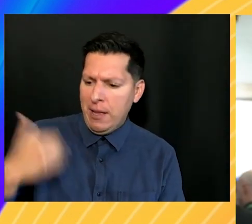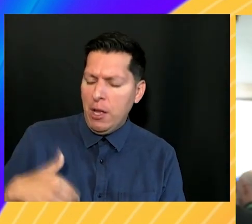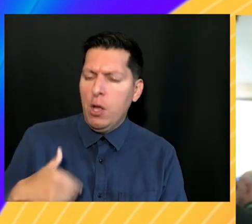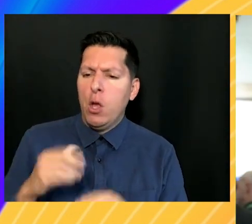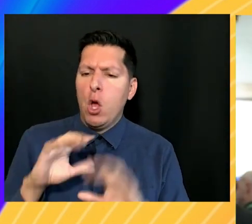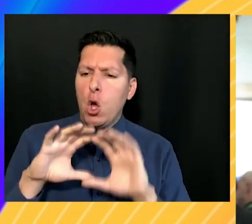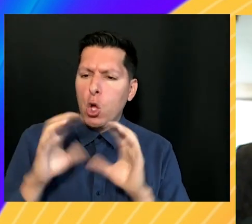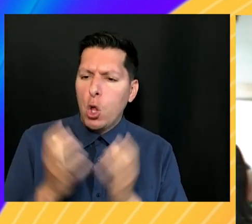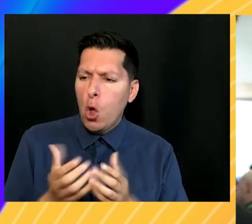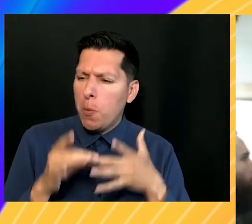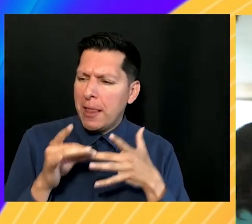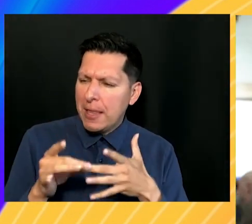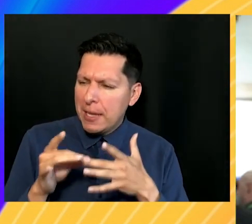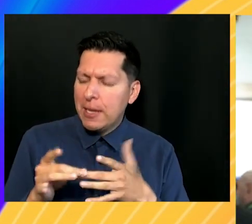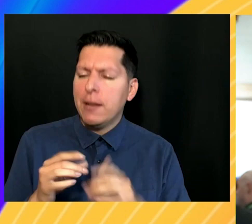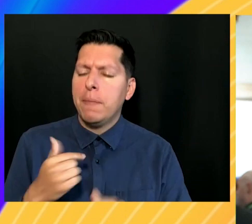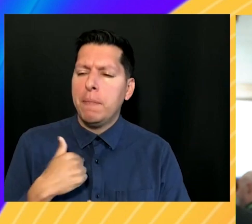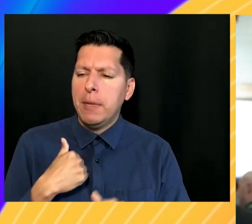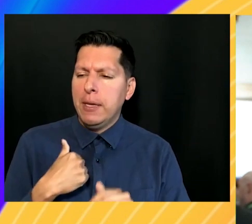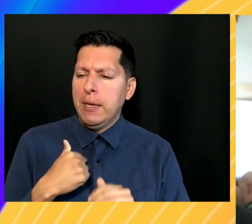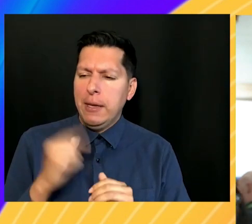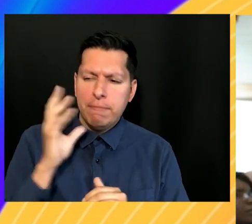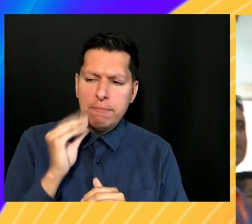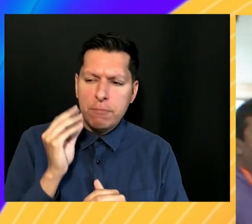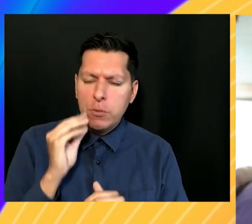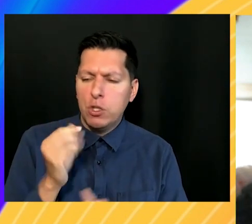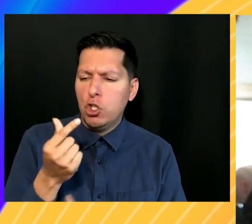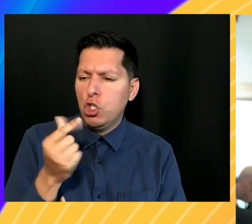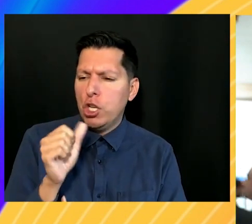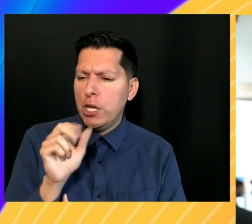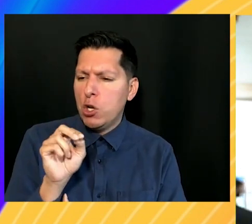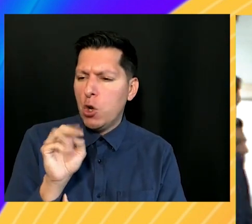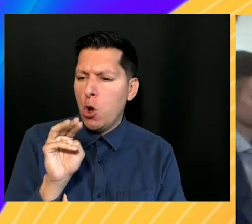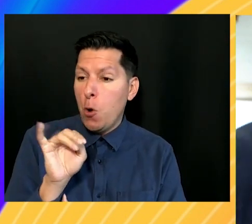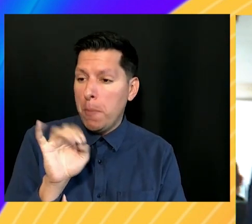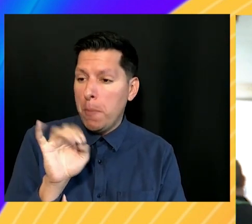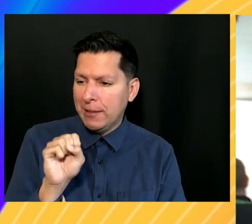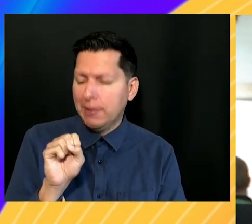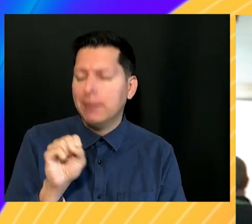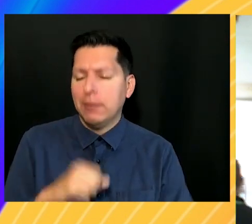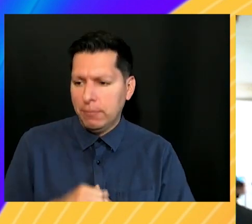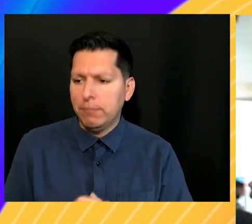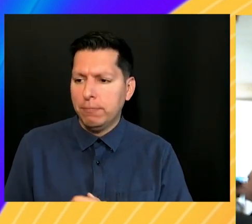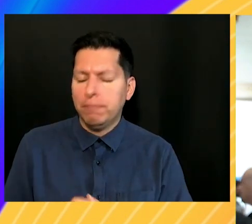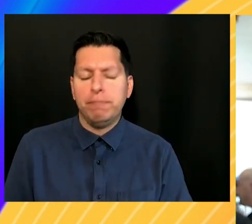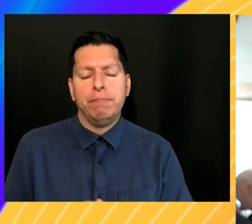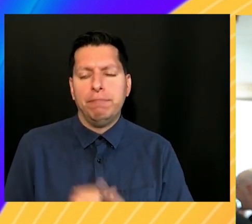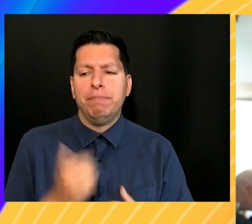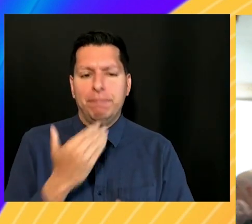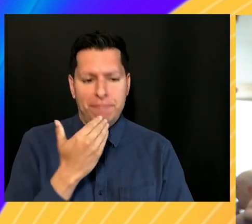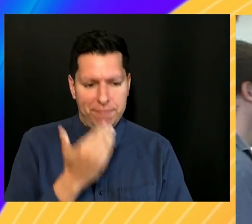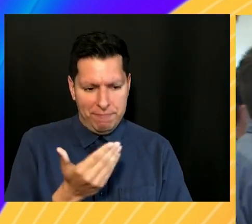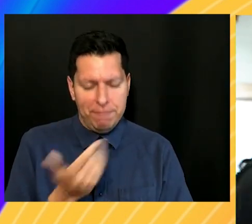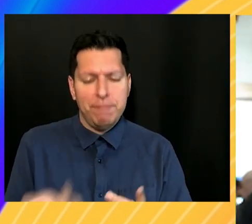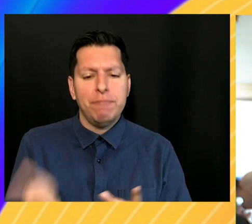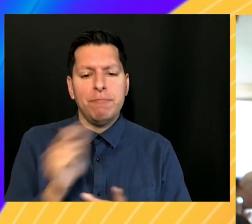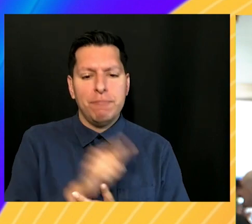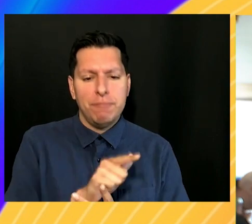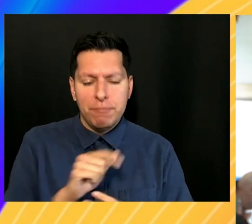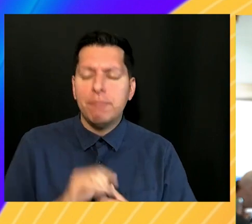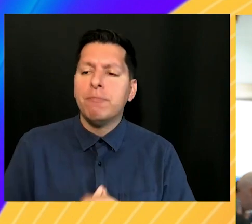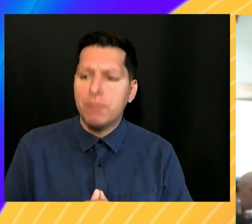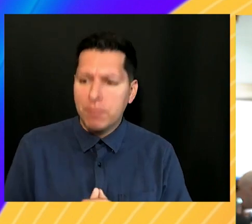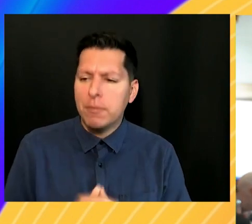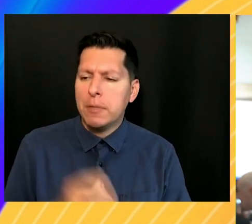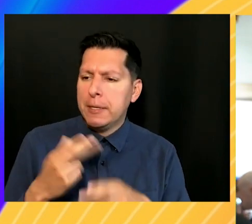AWS Open Data. My background is in genomics and also veterinary medicine. Thank you, Erin. I'm Sujaya Srinivasan.